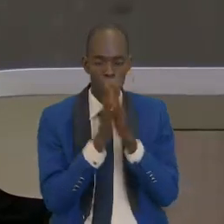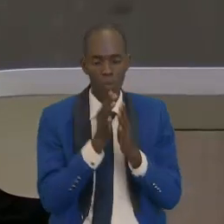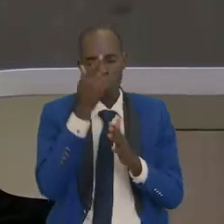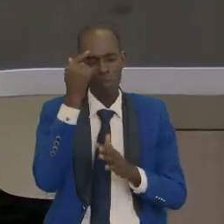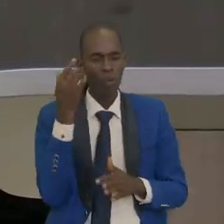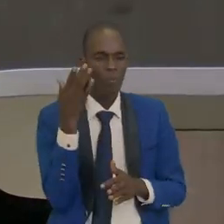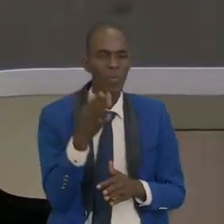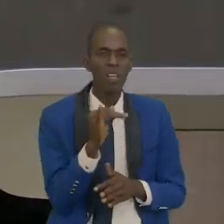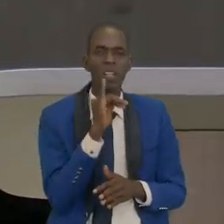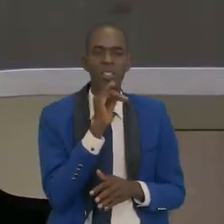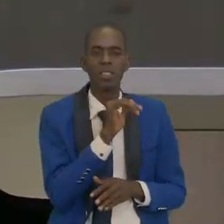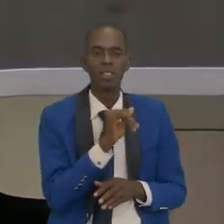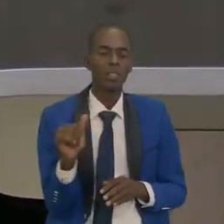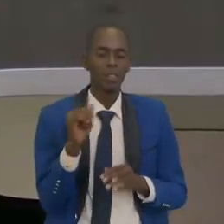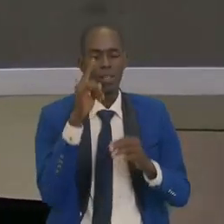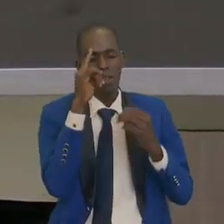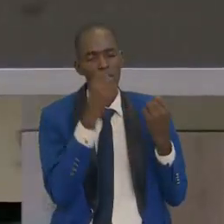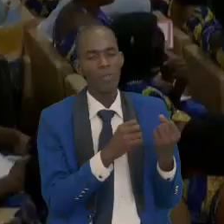that will not stagger